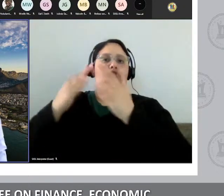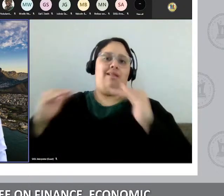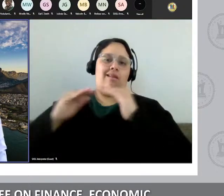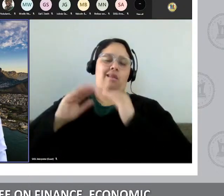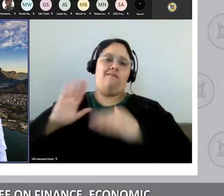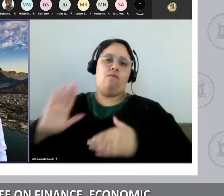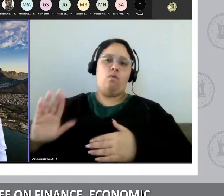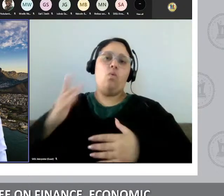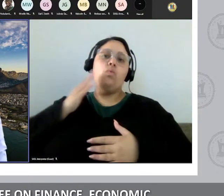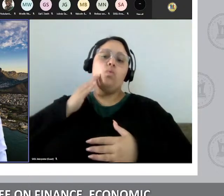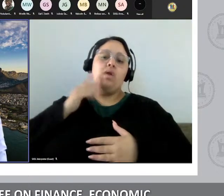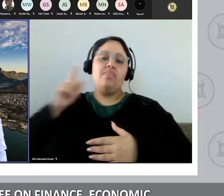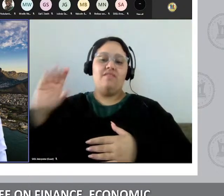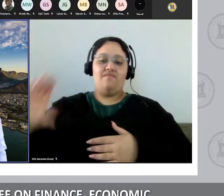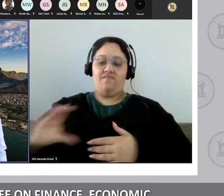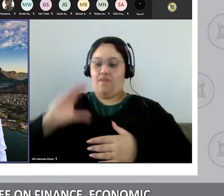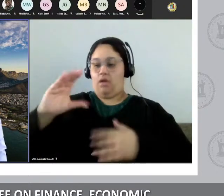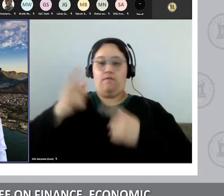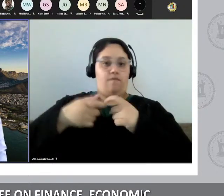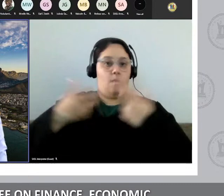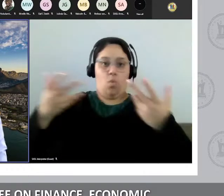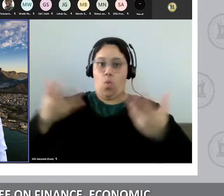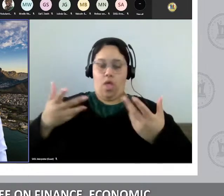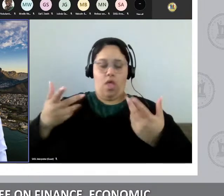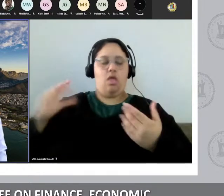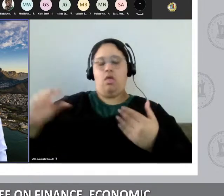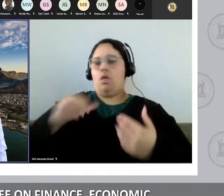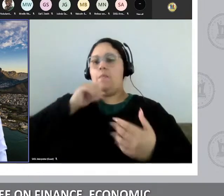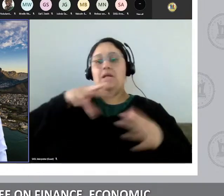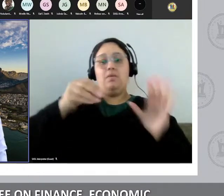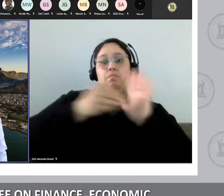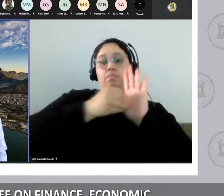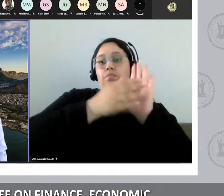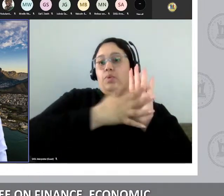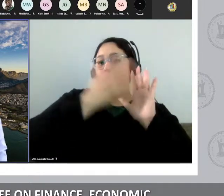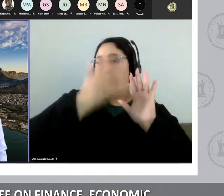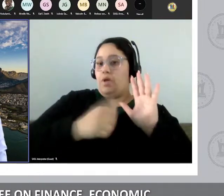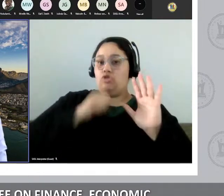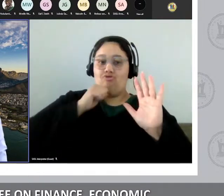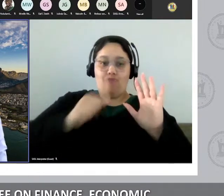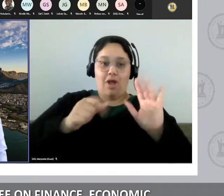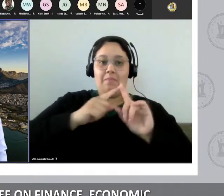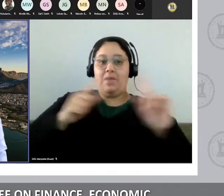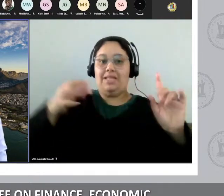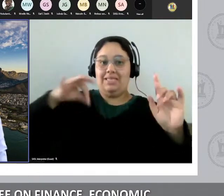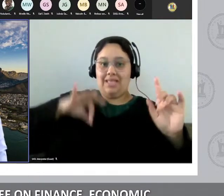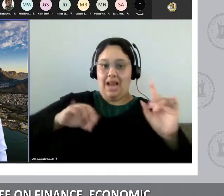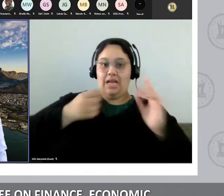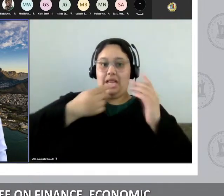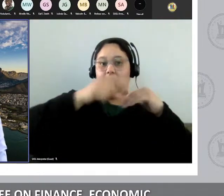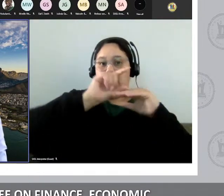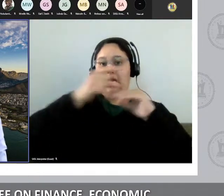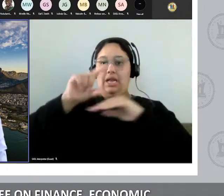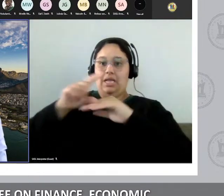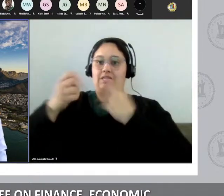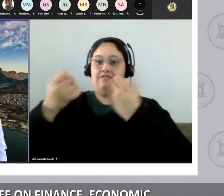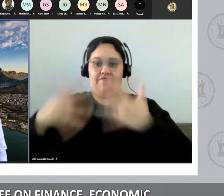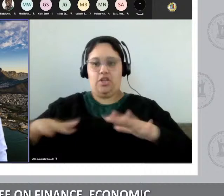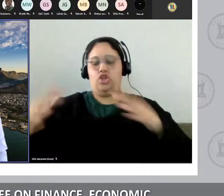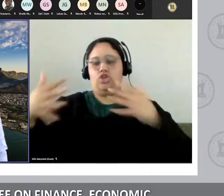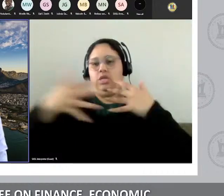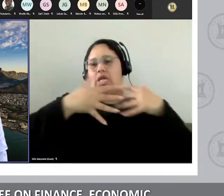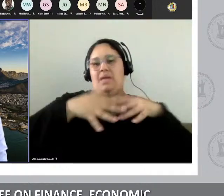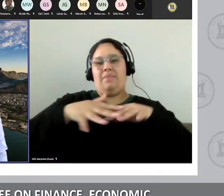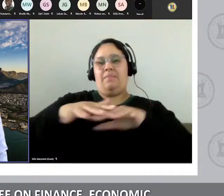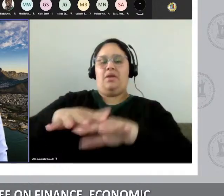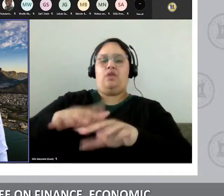to where that funding will come from, but it is not in the budget for the year. But the salary increases have been centrally implemented.